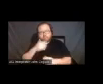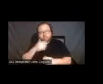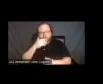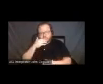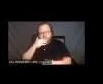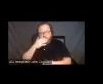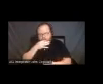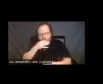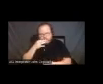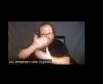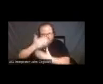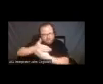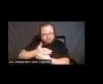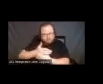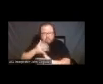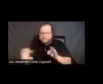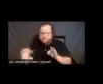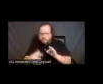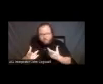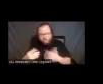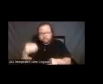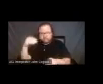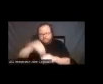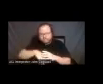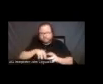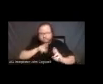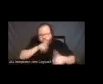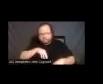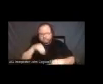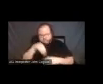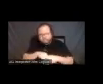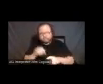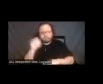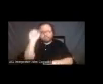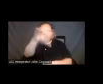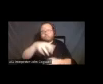they wanted to give feedback, they simply needed to drop their response in the mail.